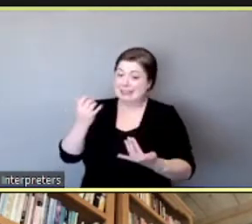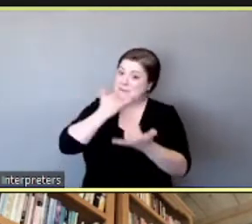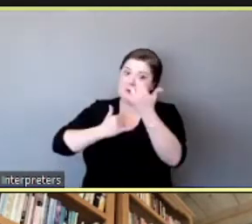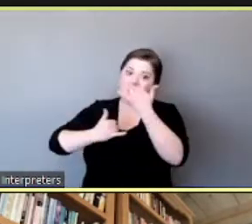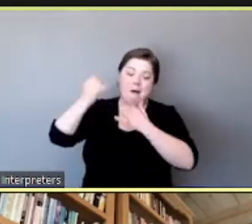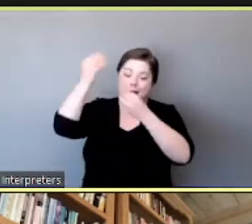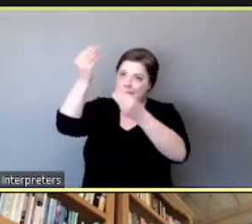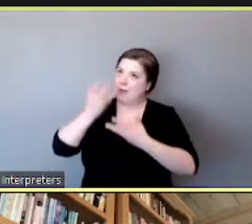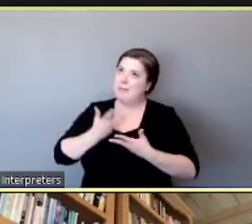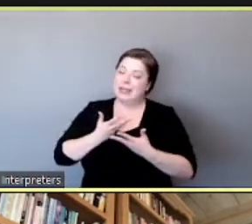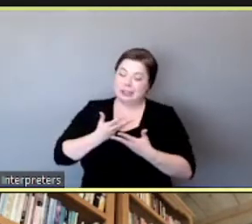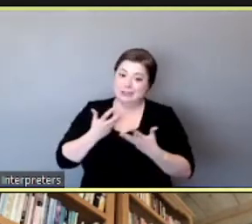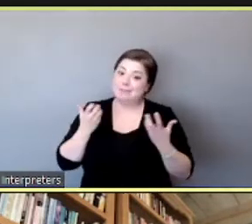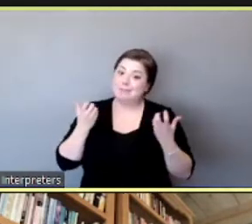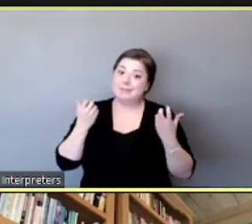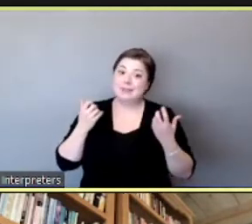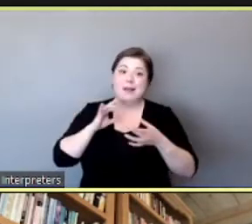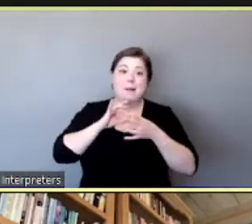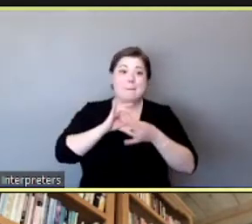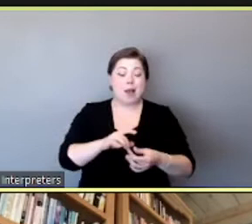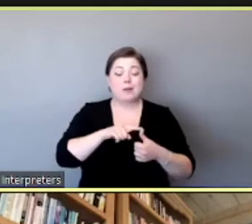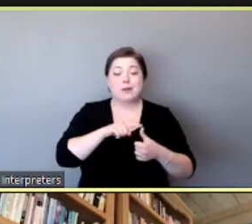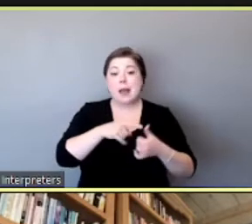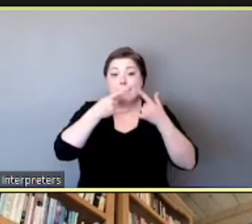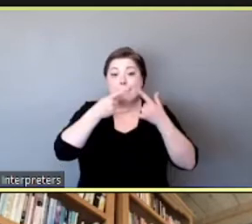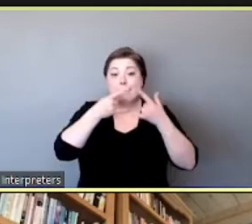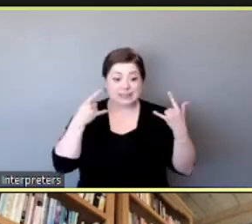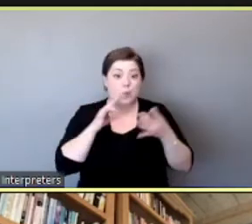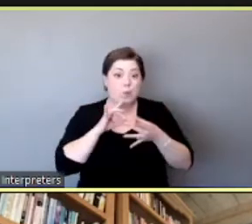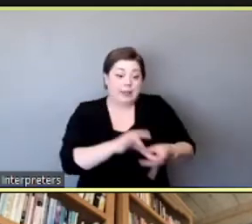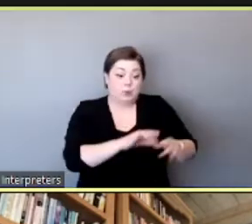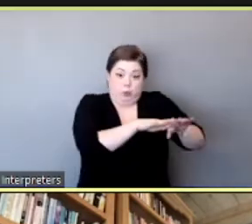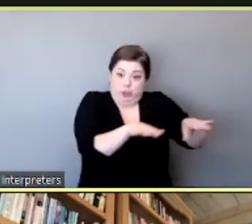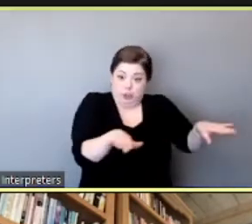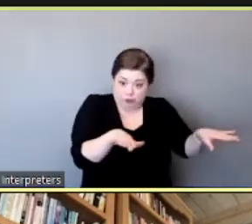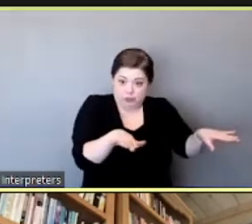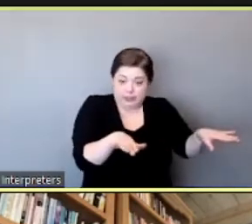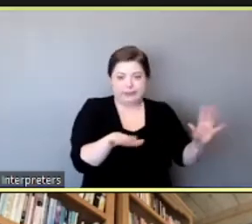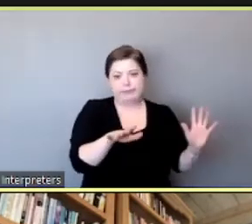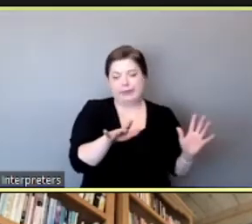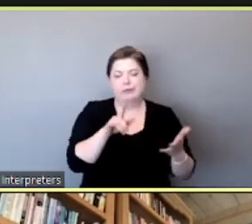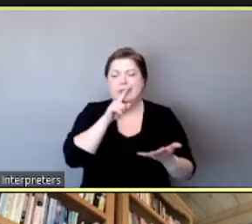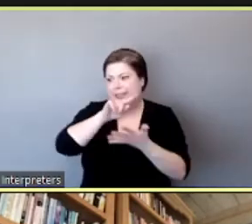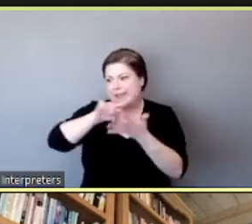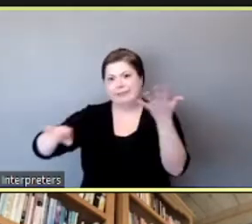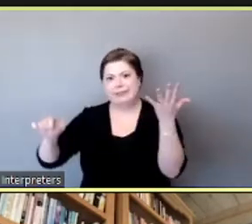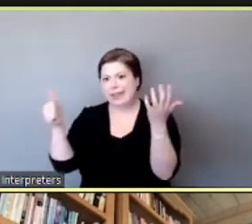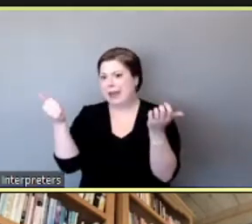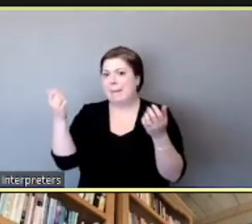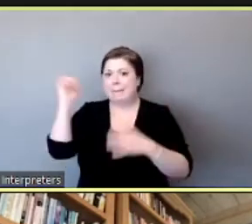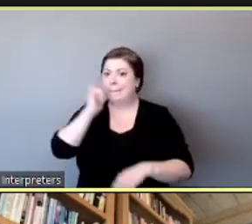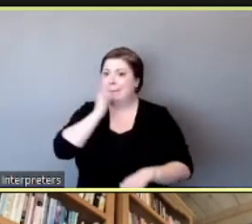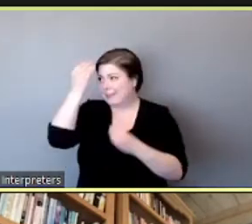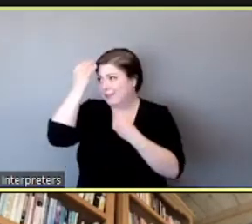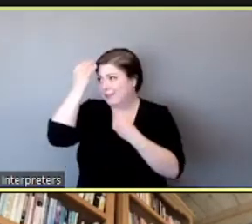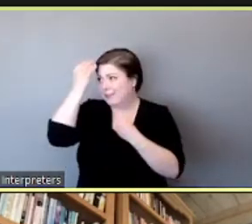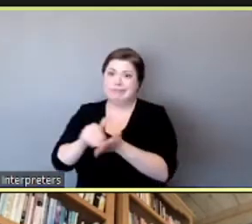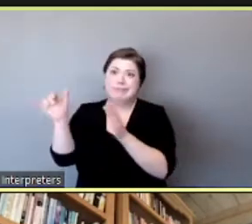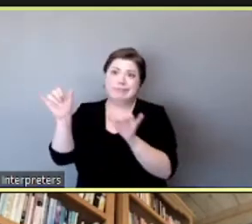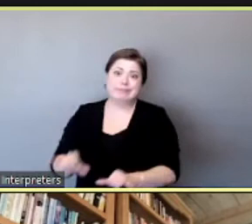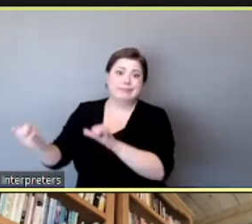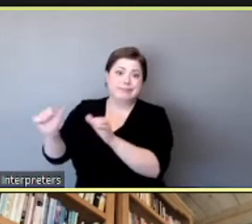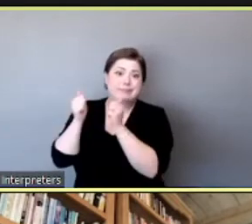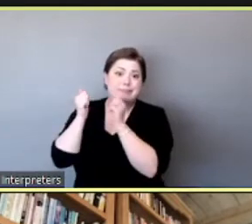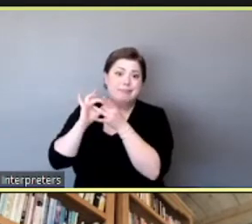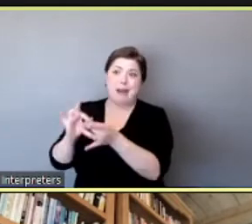misinformation about masking in kids, about anything, actually, more misinformation about anything in the